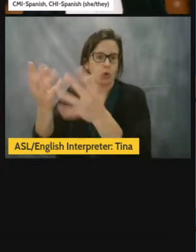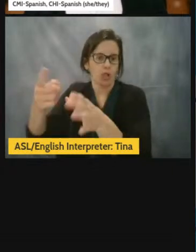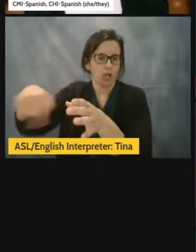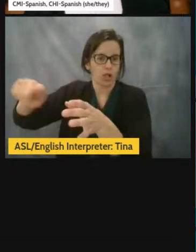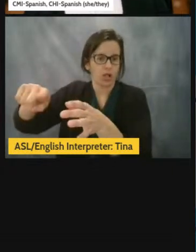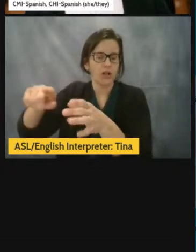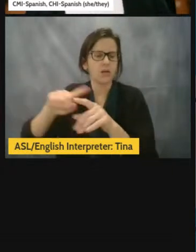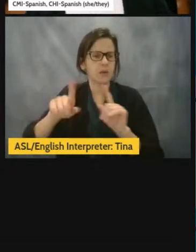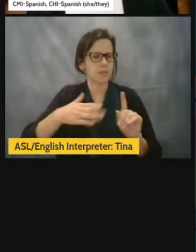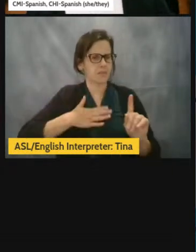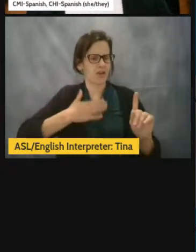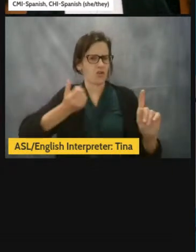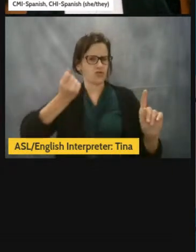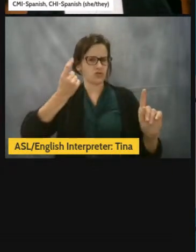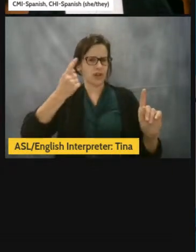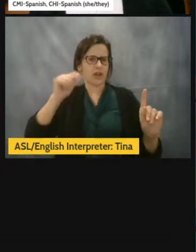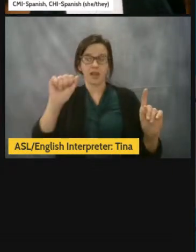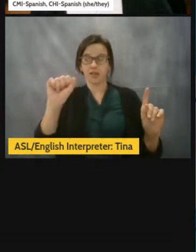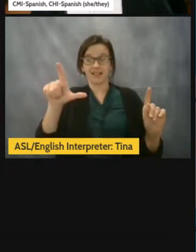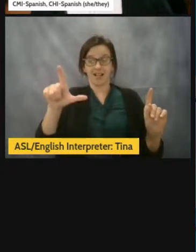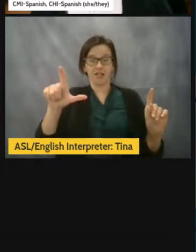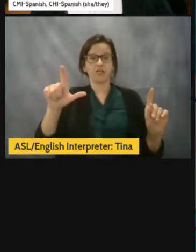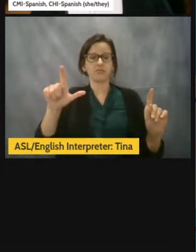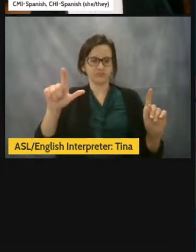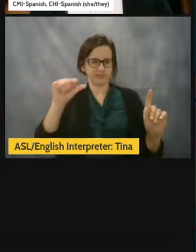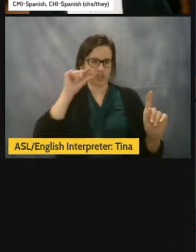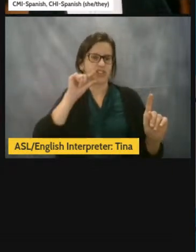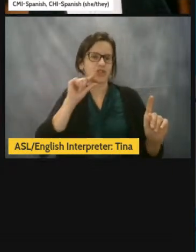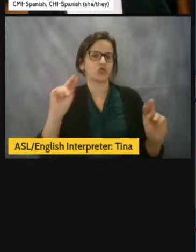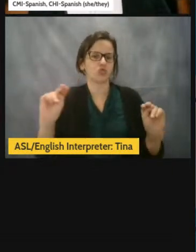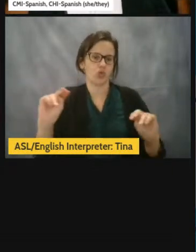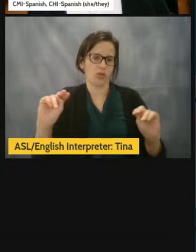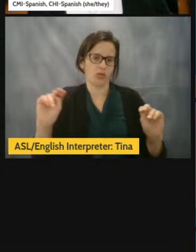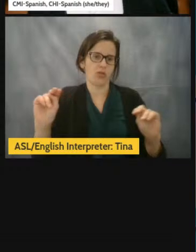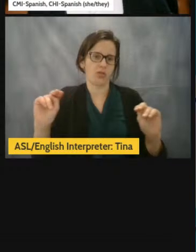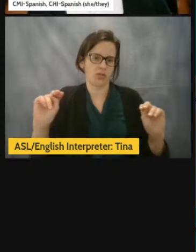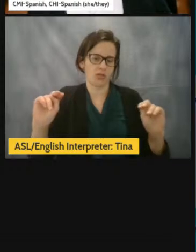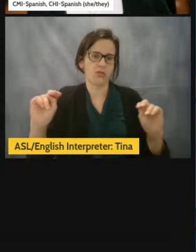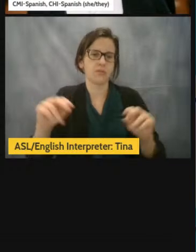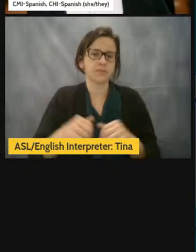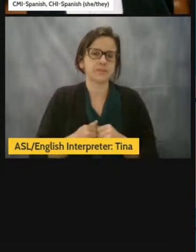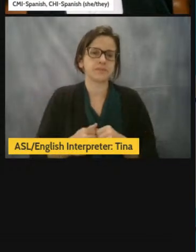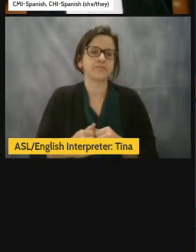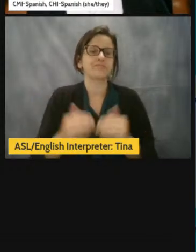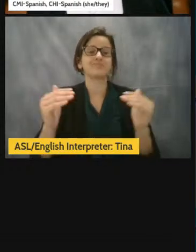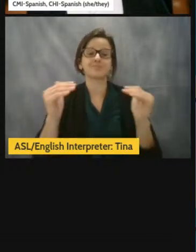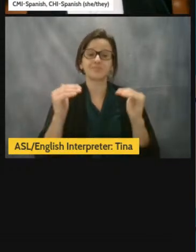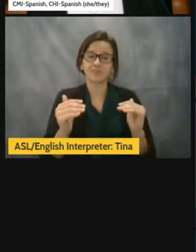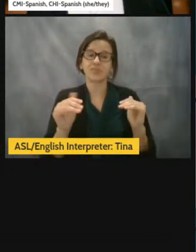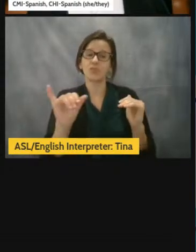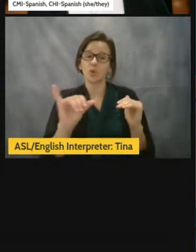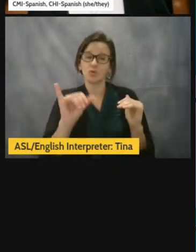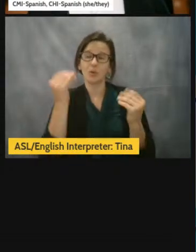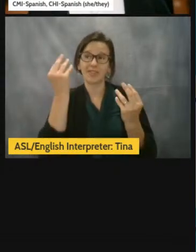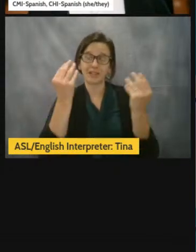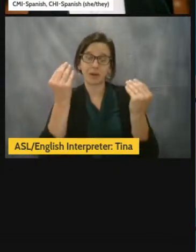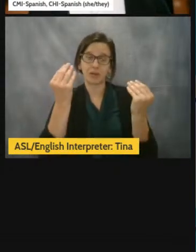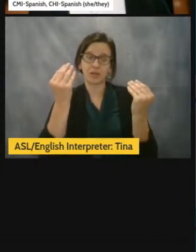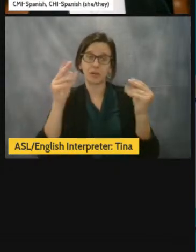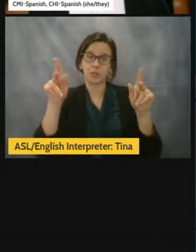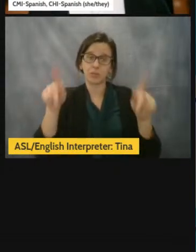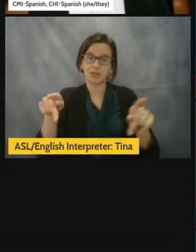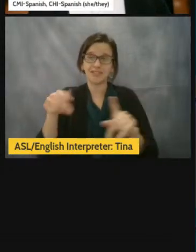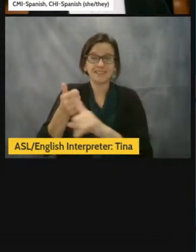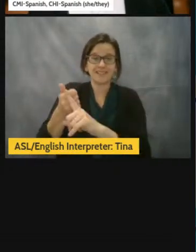ASL's pronouns are gender neutral. However, another consideration comes when referring to a person who is neither male